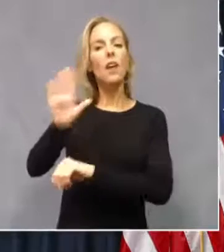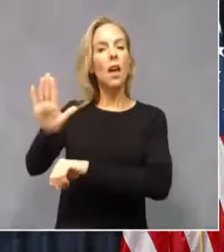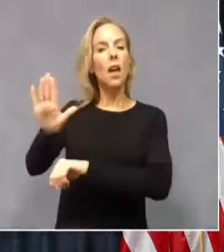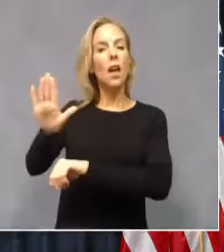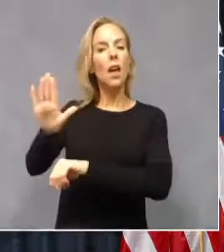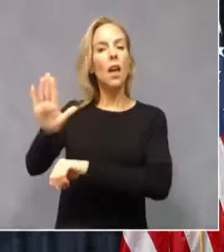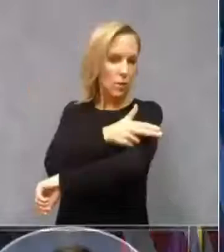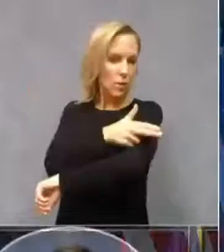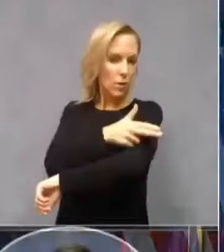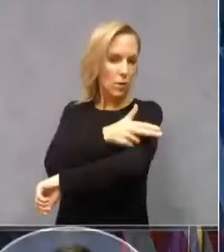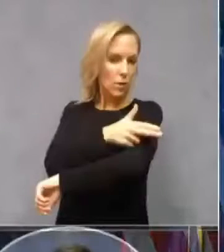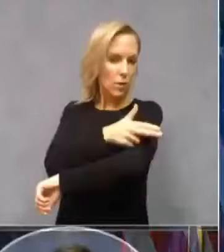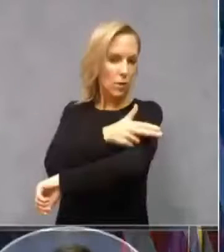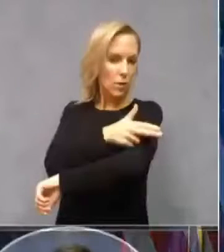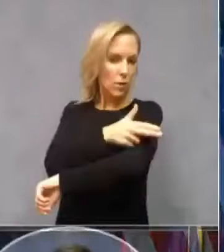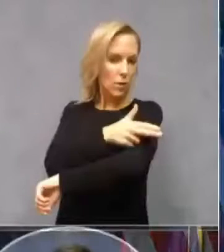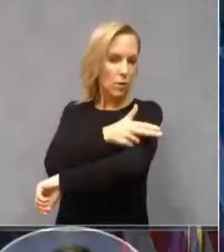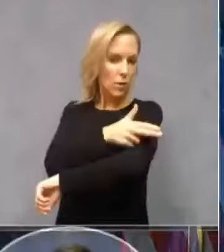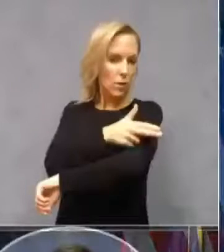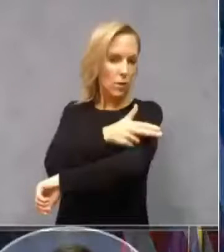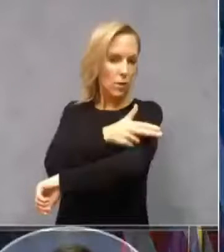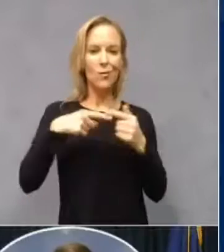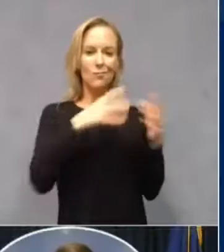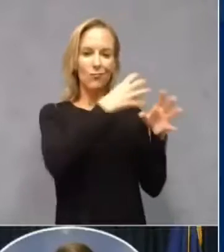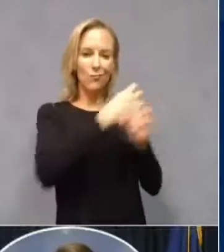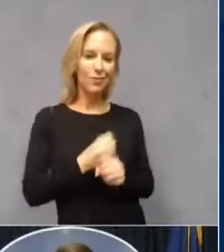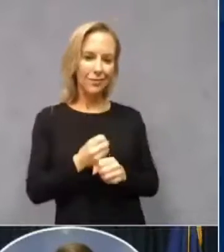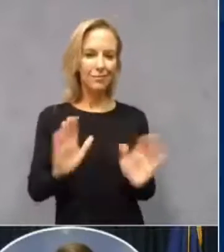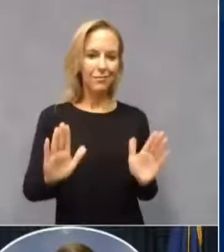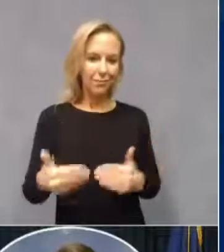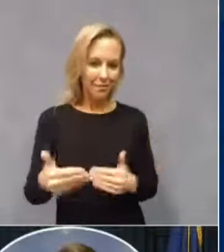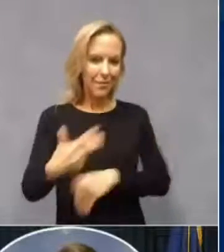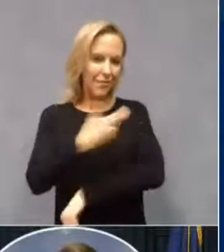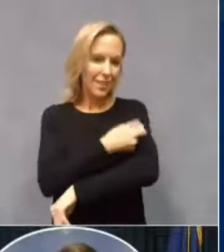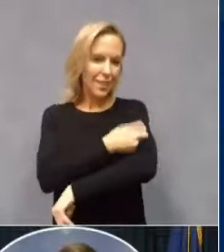arriving today as well. Let's look at those.